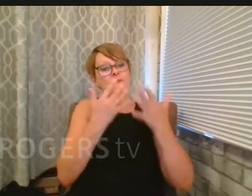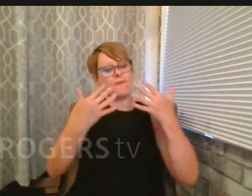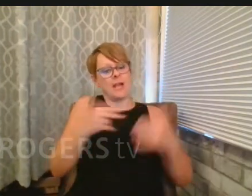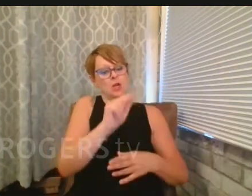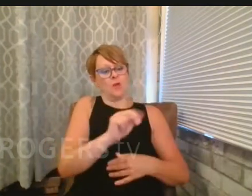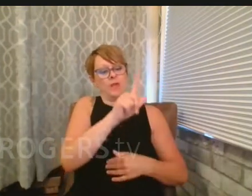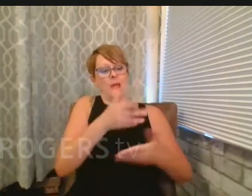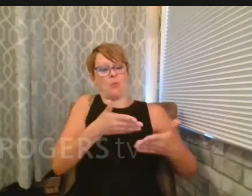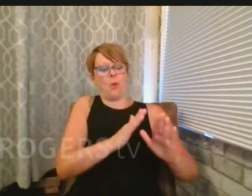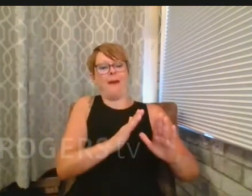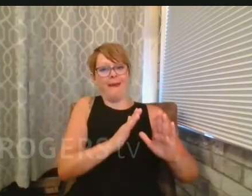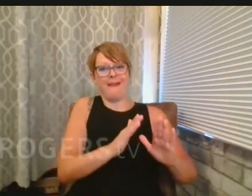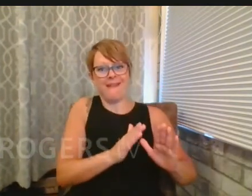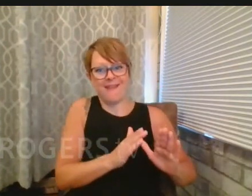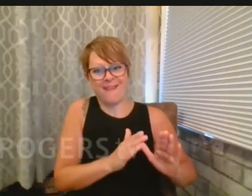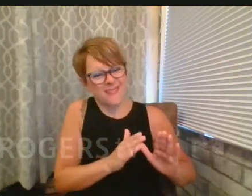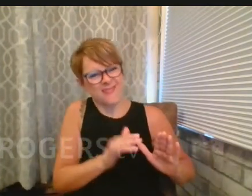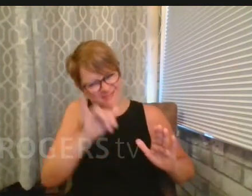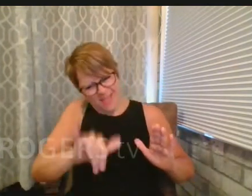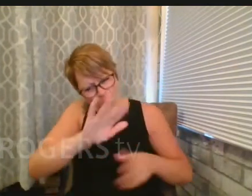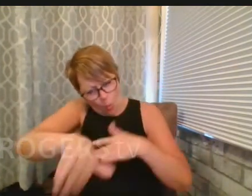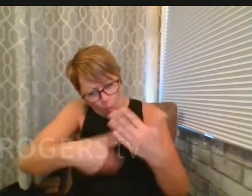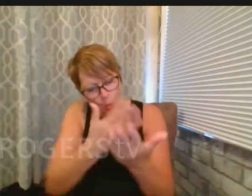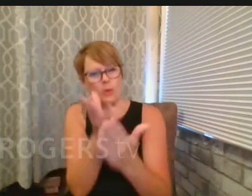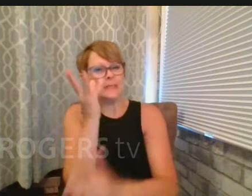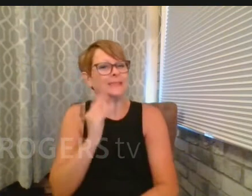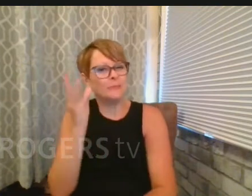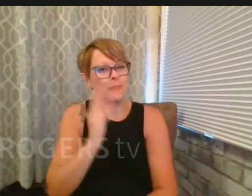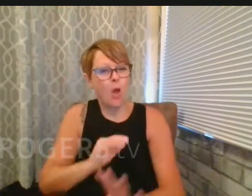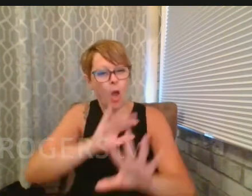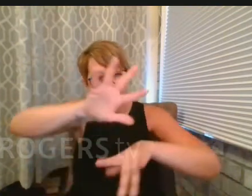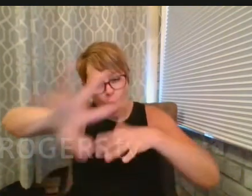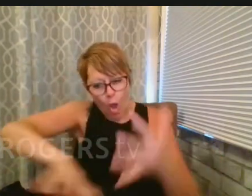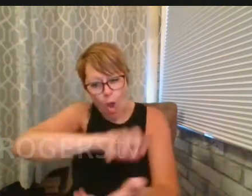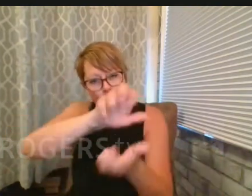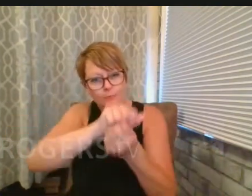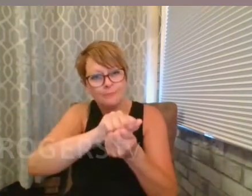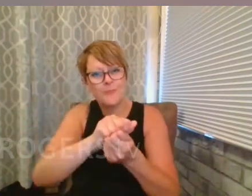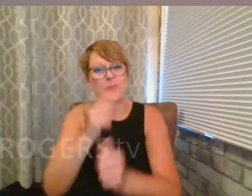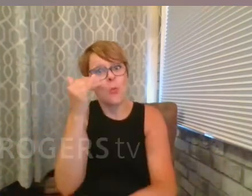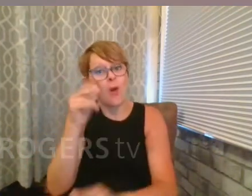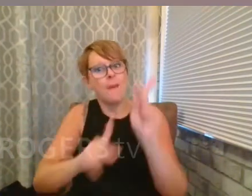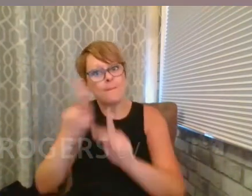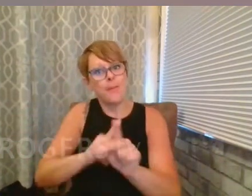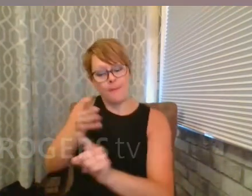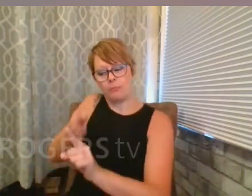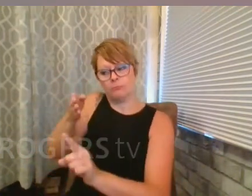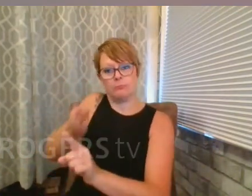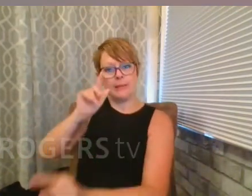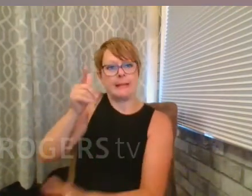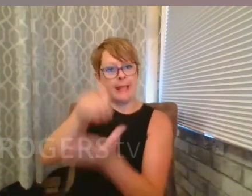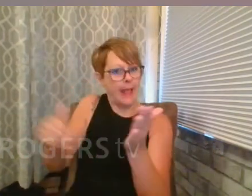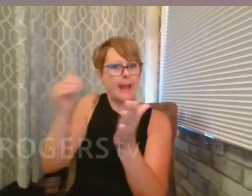So creating that whole experience, and I think that's why people do come back again. Mhm. And again, here in